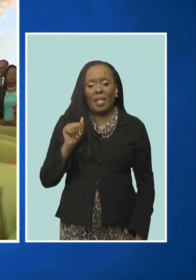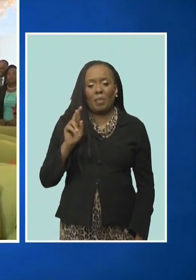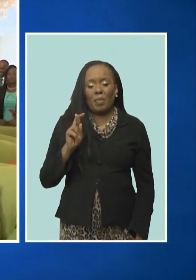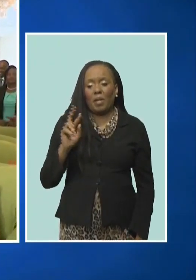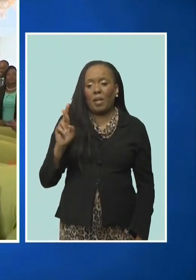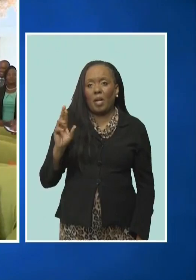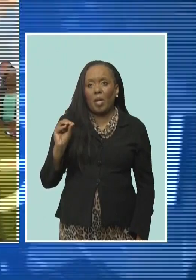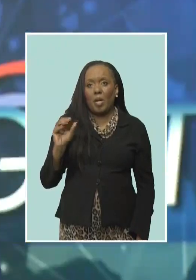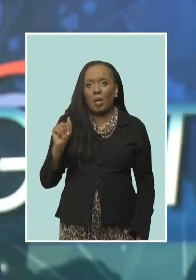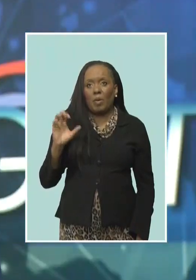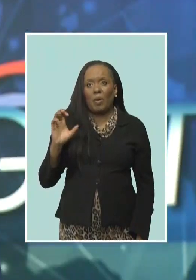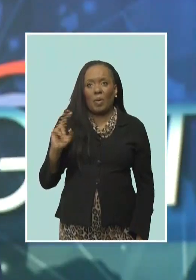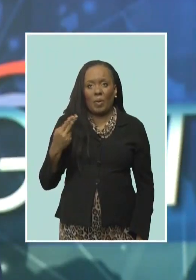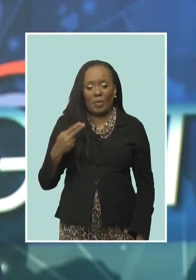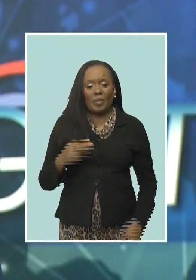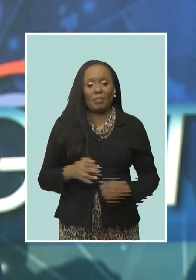ground.